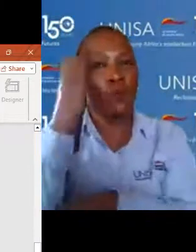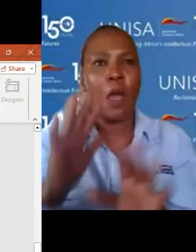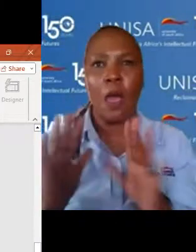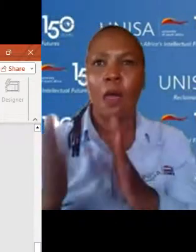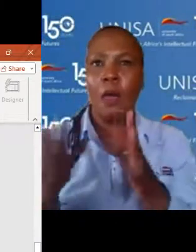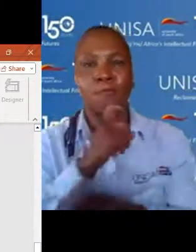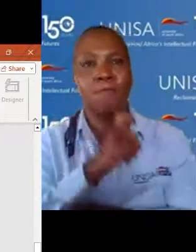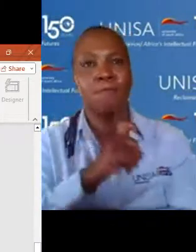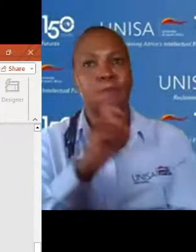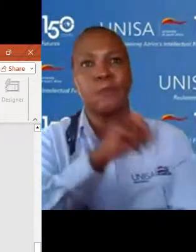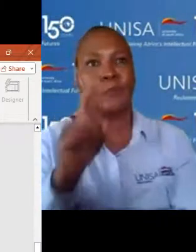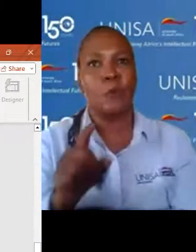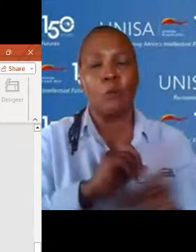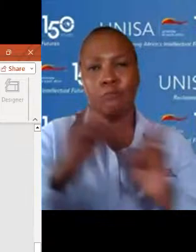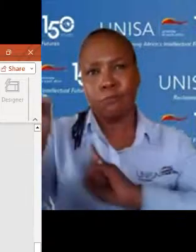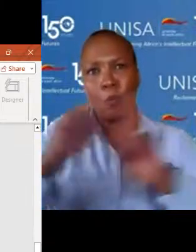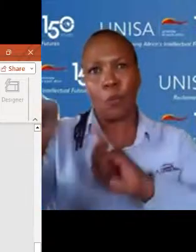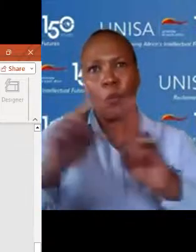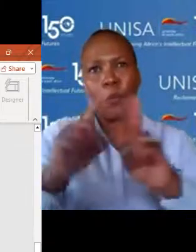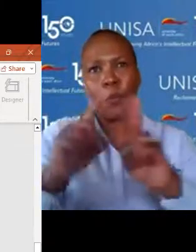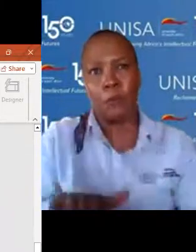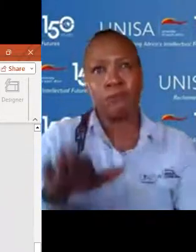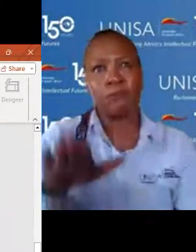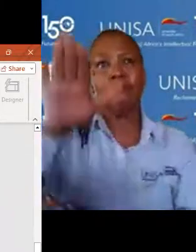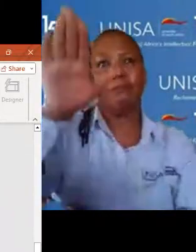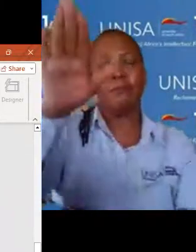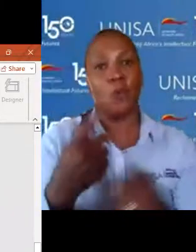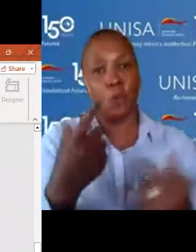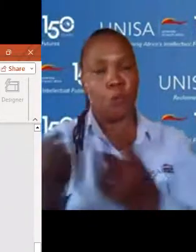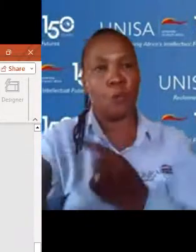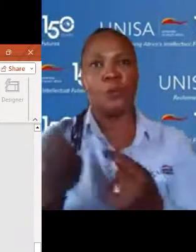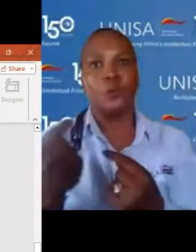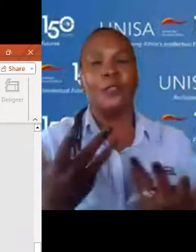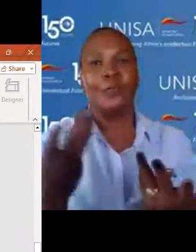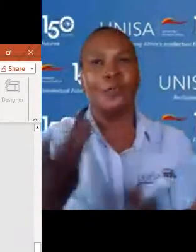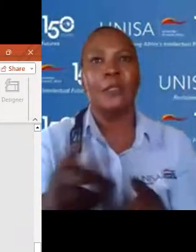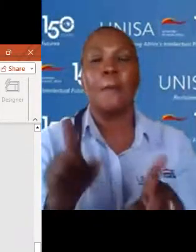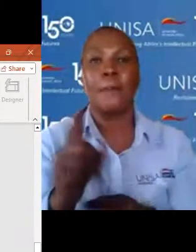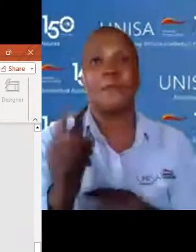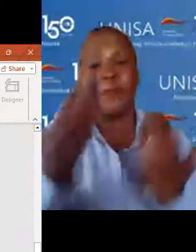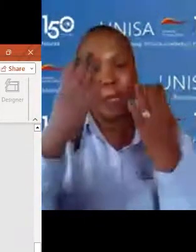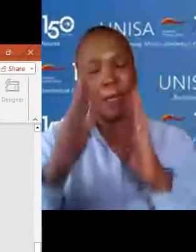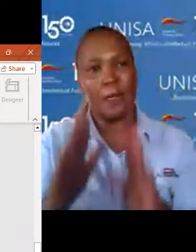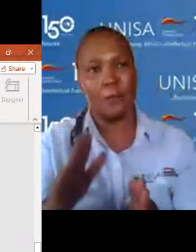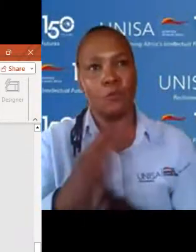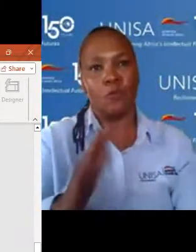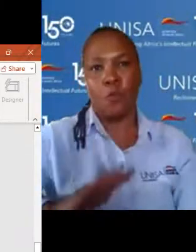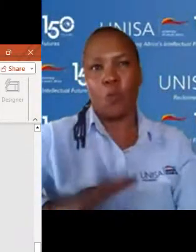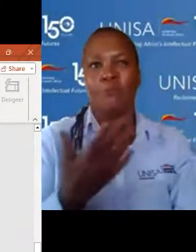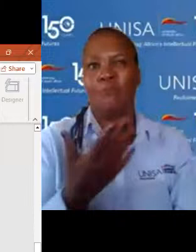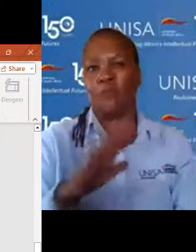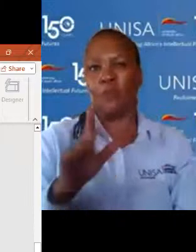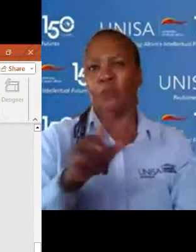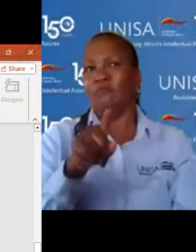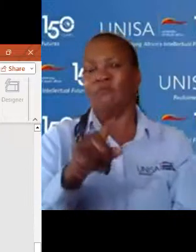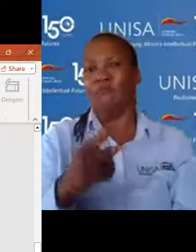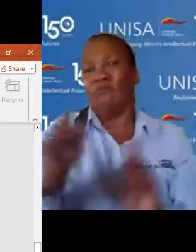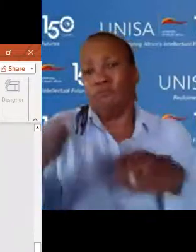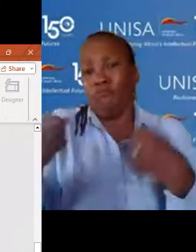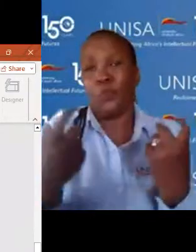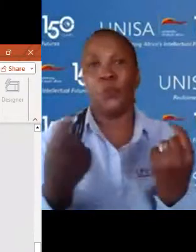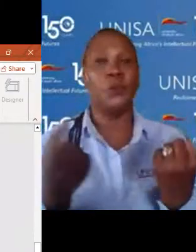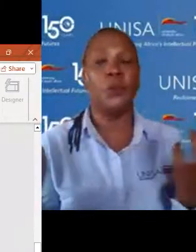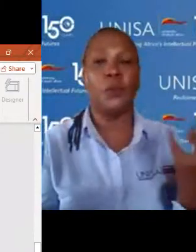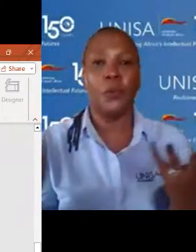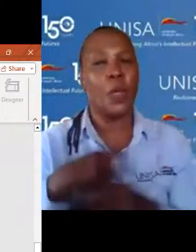negotiate escalators, we do that in the lift. But if a student doesn't want to do that, we can't. Okay, we